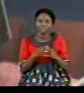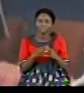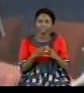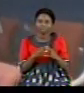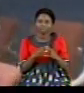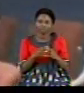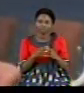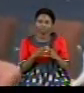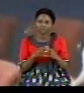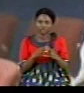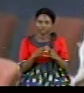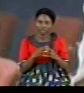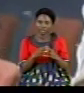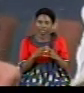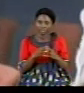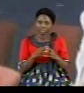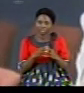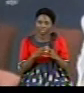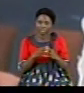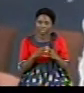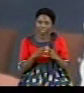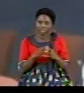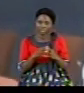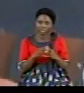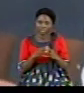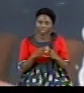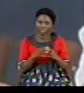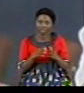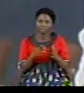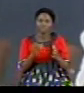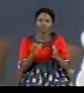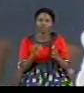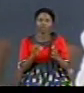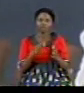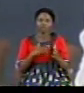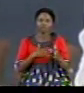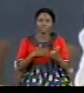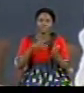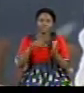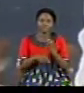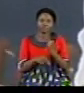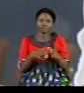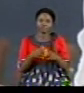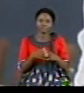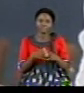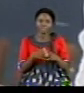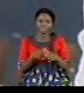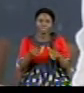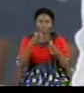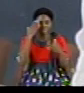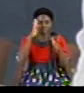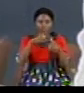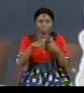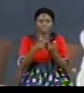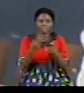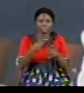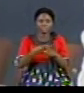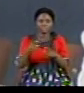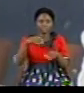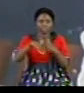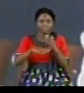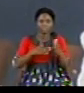Go ahead. I just did one day, I just wake up and see wood for my leg. I don't know how the wood enter my leg. I don't battle for 3 months